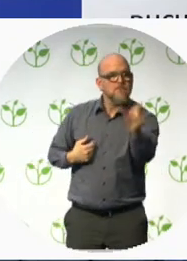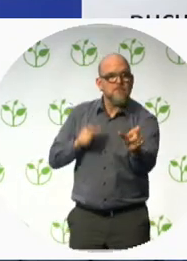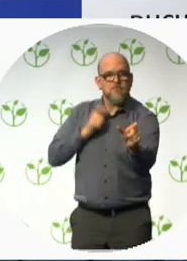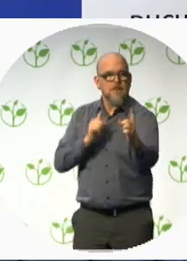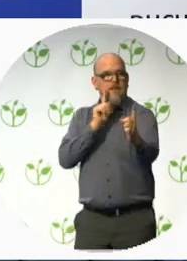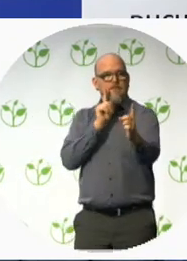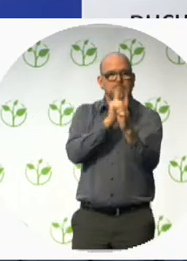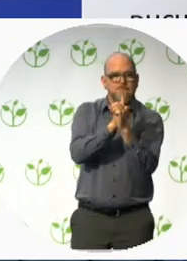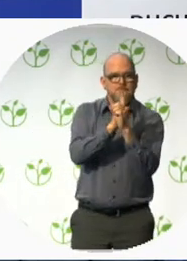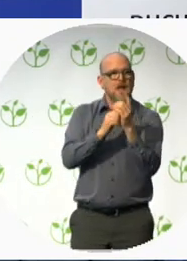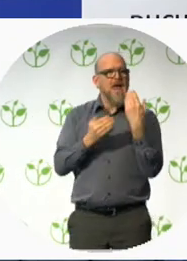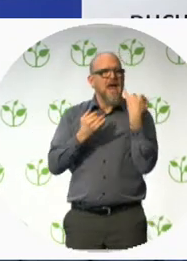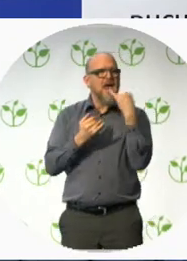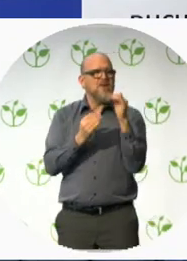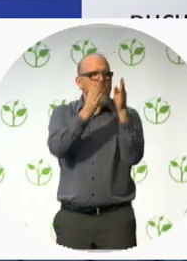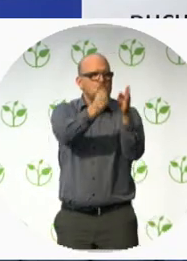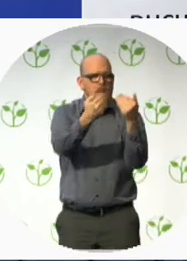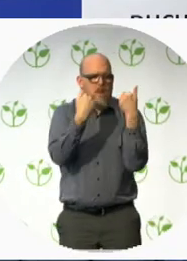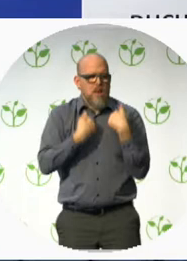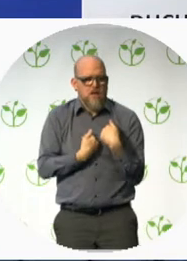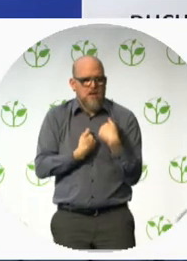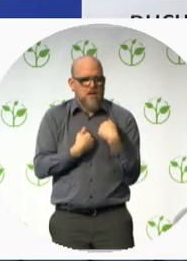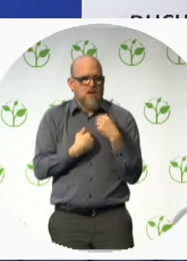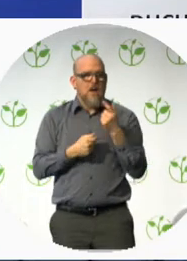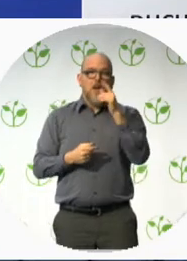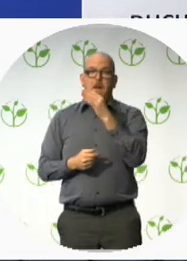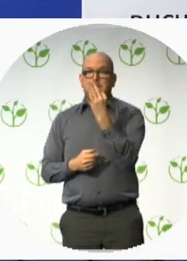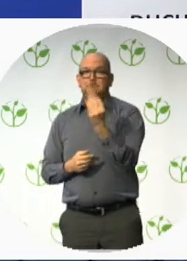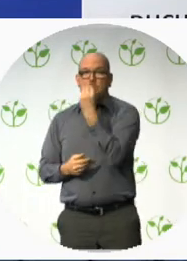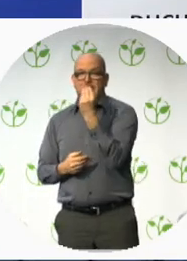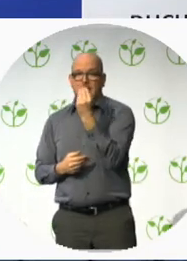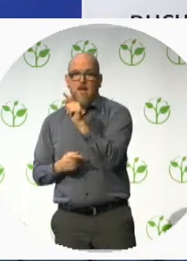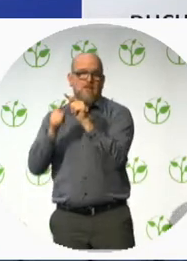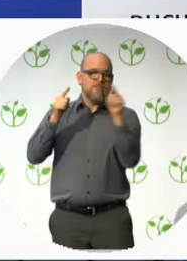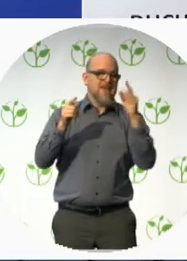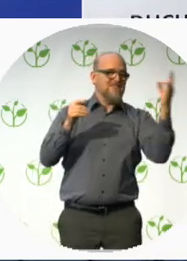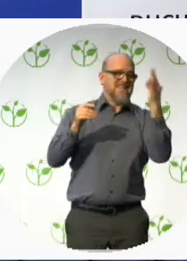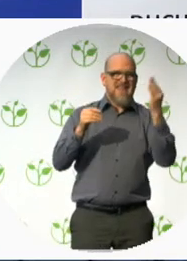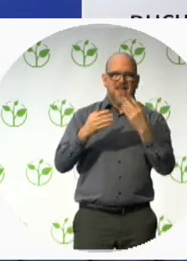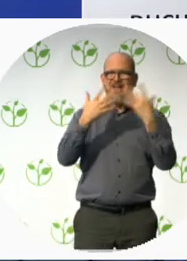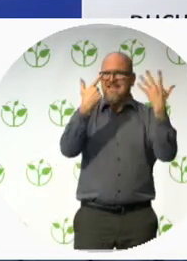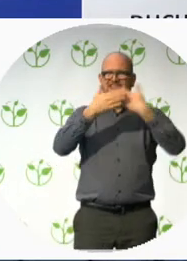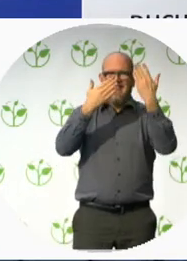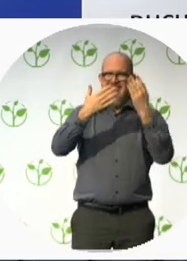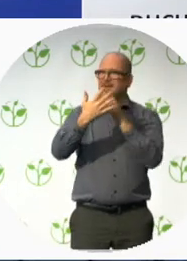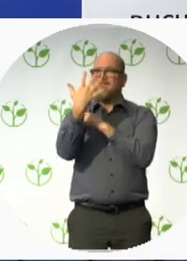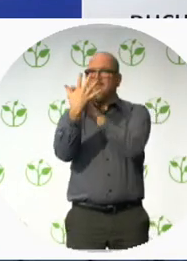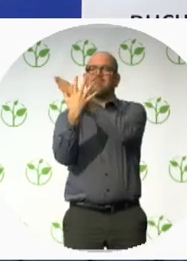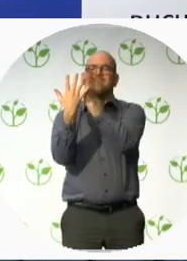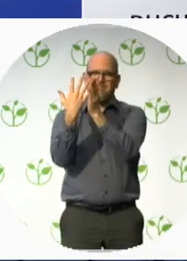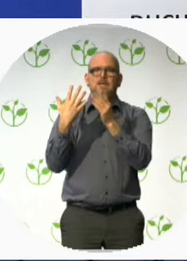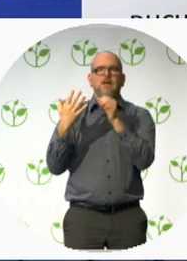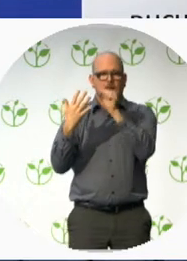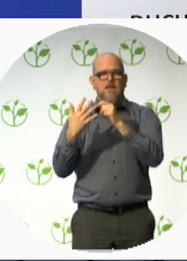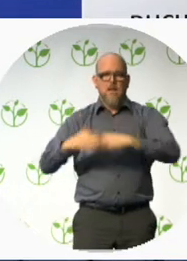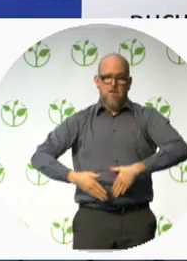opening hours are Monday to Friday from 8 a.m. to 8 p.m. and services available around the clock.